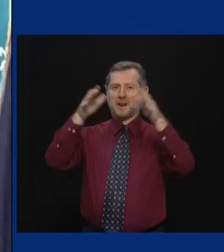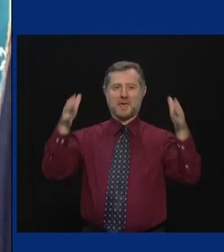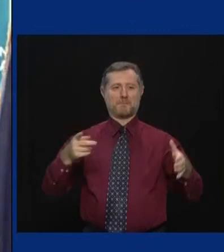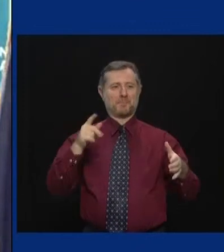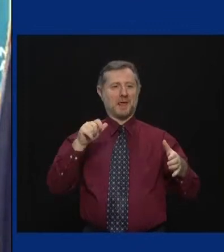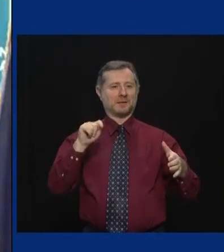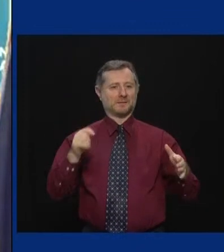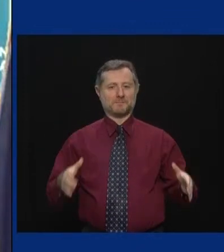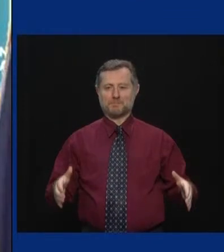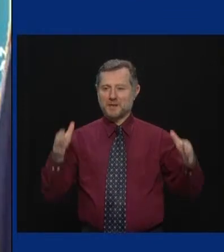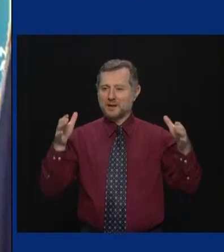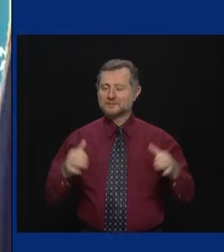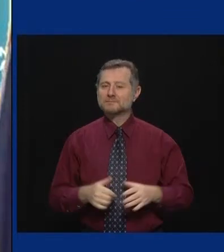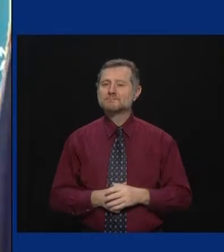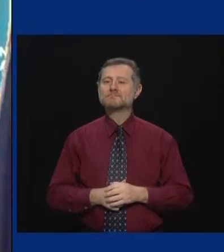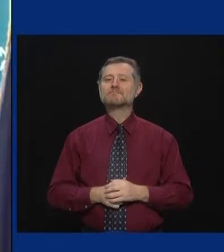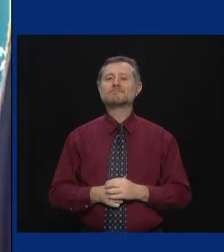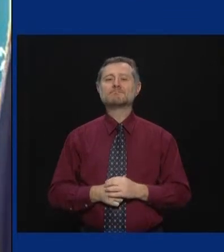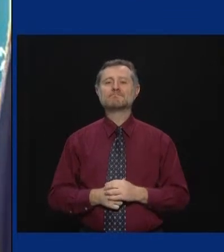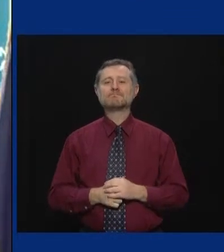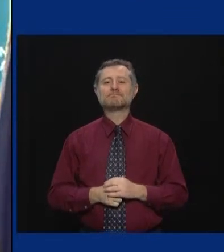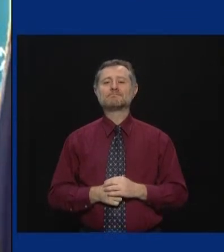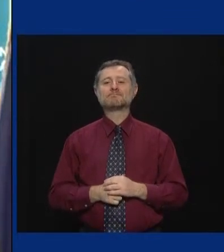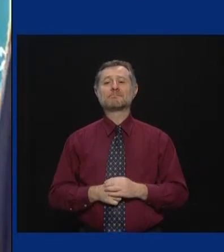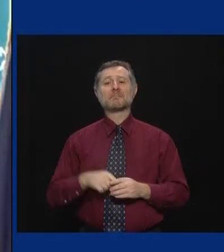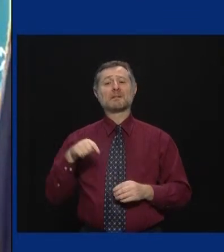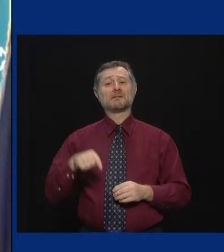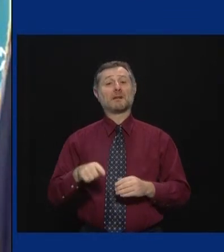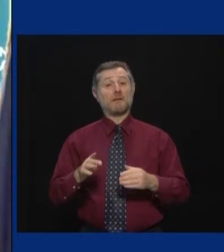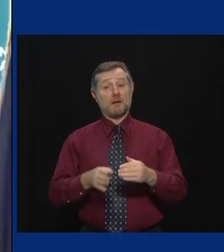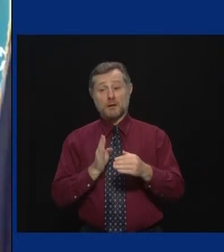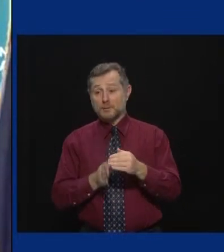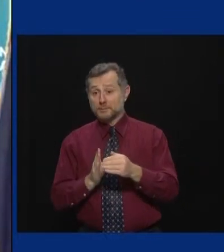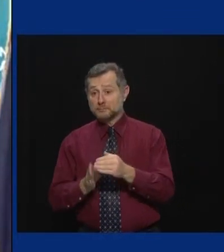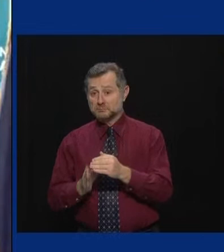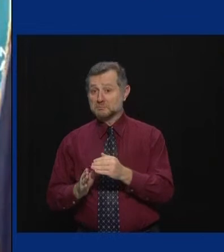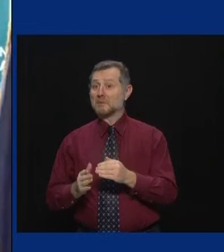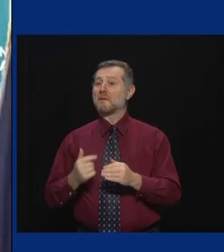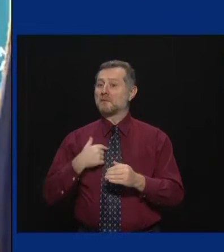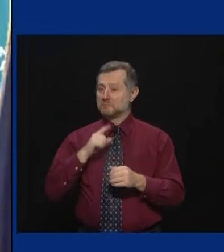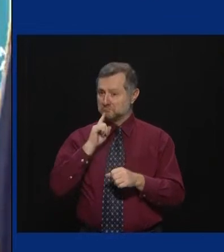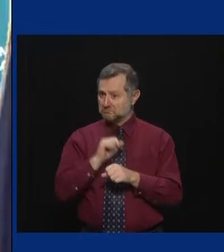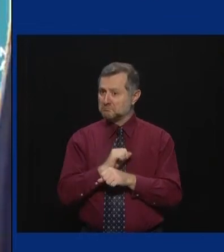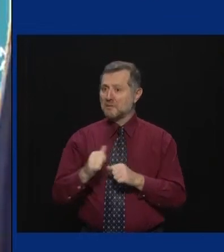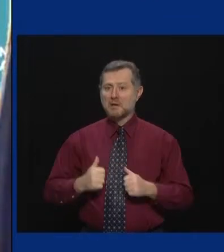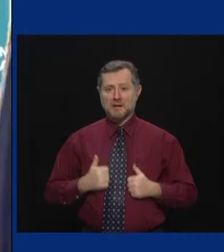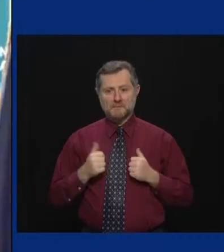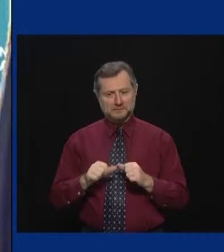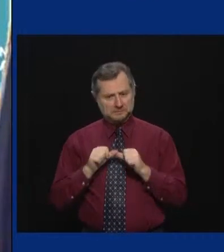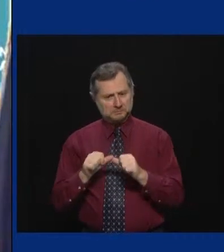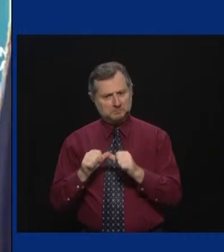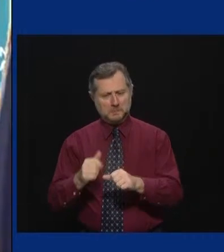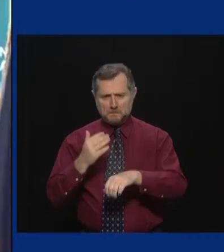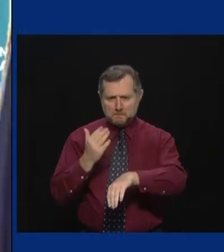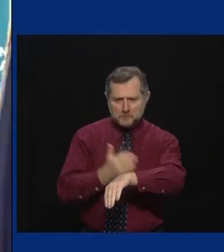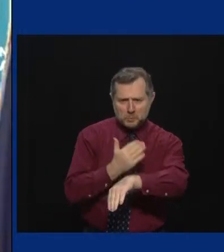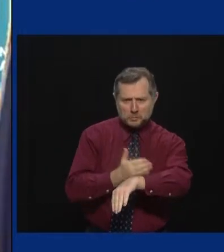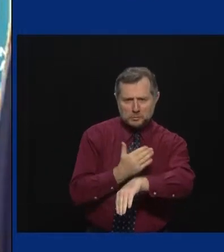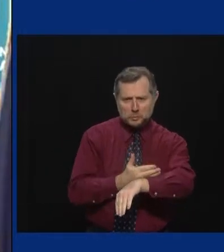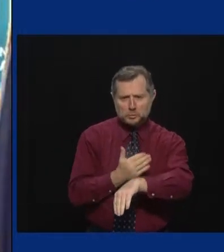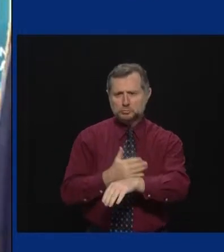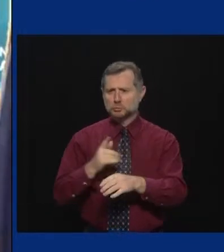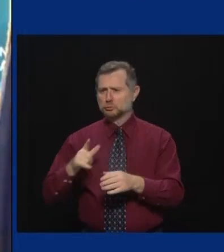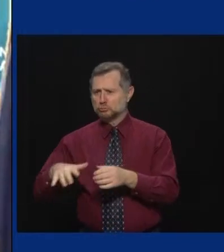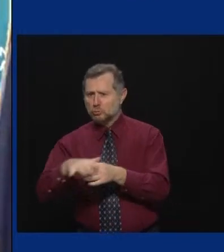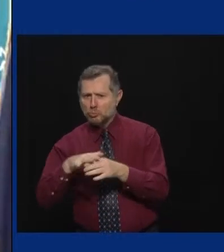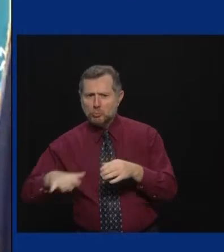significant milestones. One, the completion of the life extension and modernization of the Lewiston pump generating plant